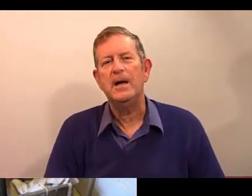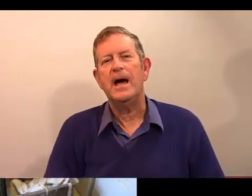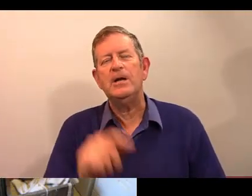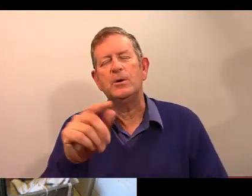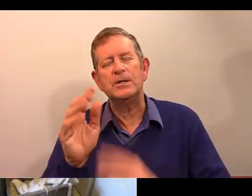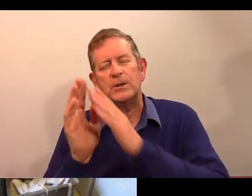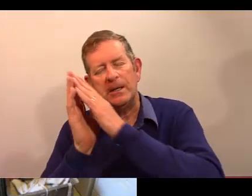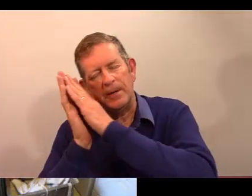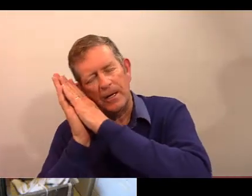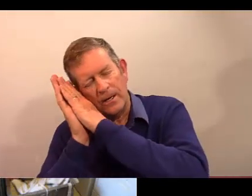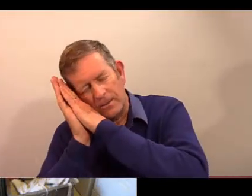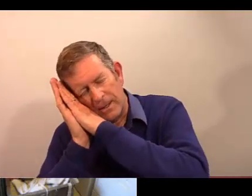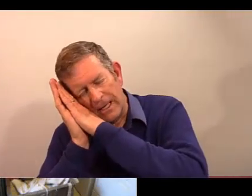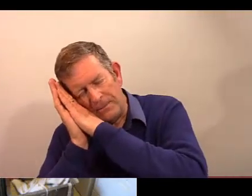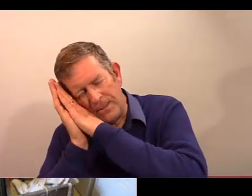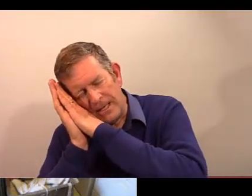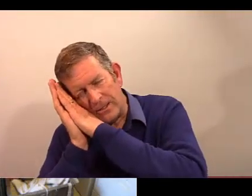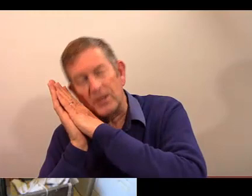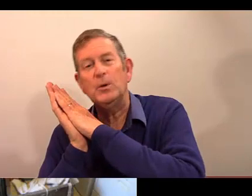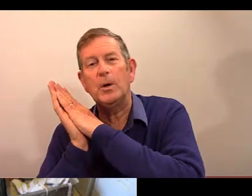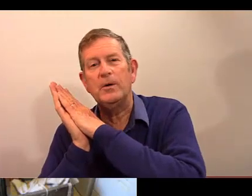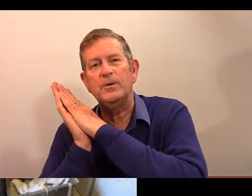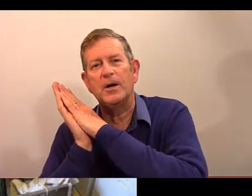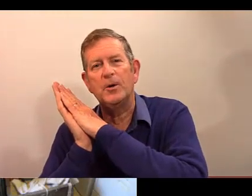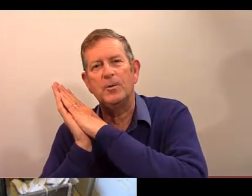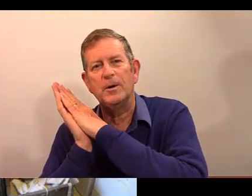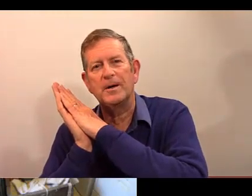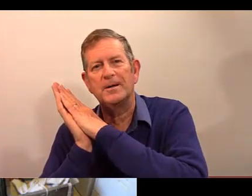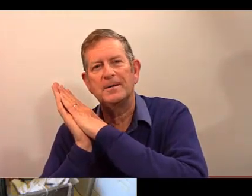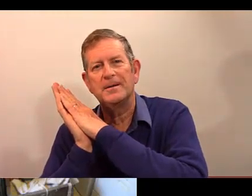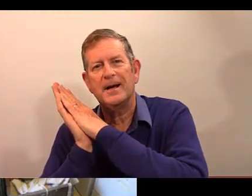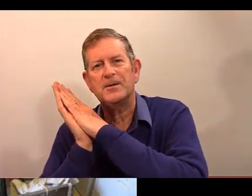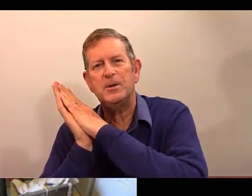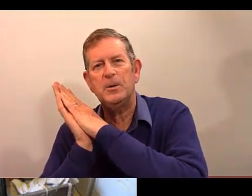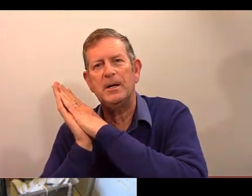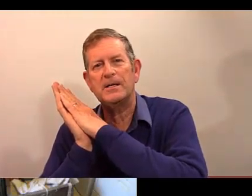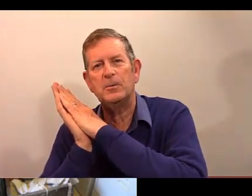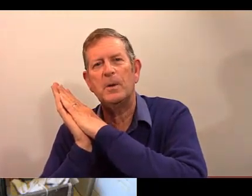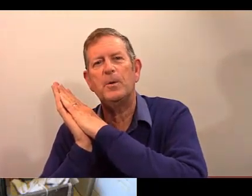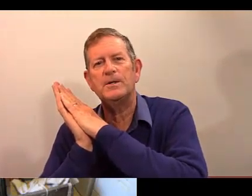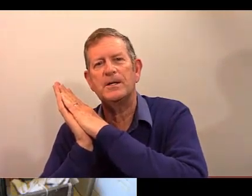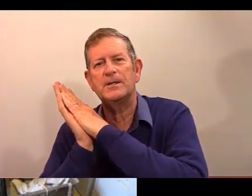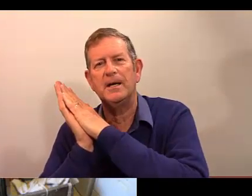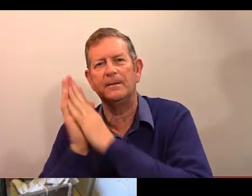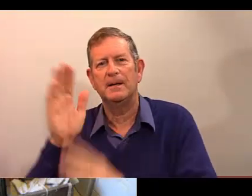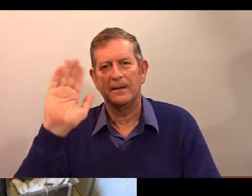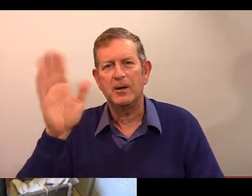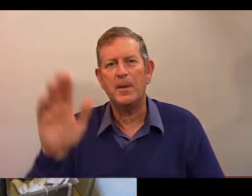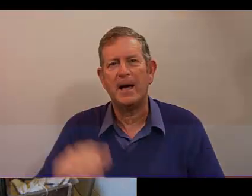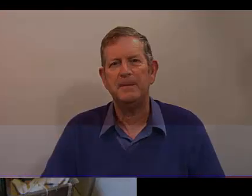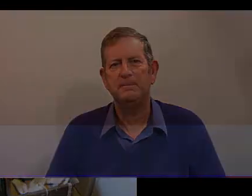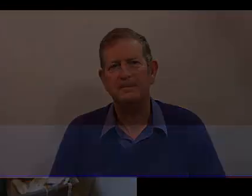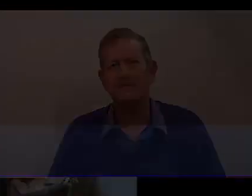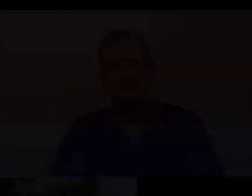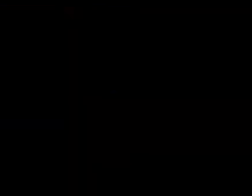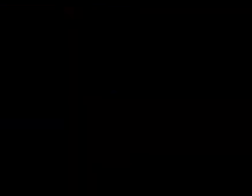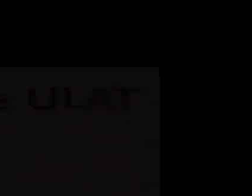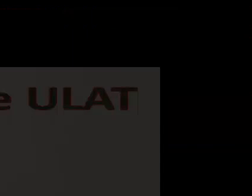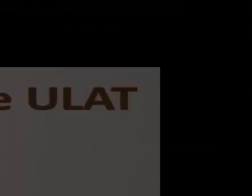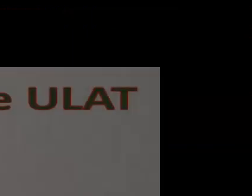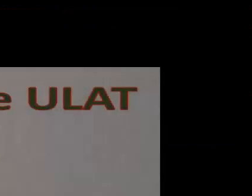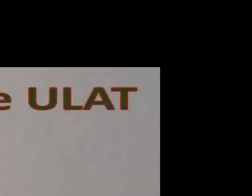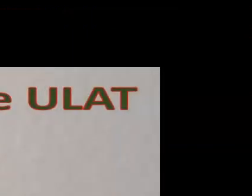proud of you, and you can sleep in peace knowing you've done good work. I'll see you in lesson 1.16. Goodbye.